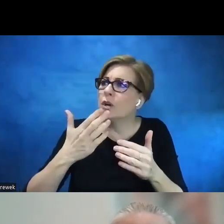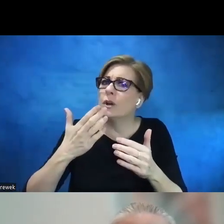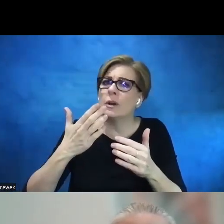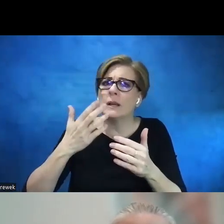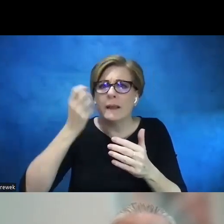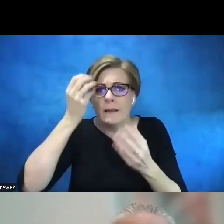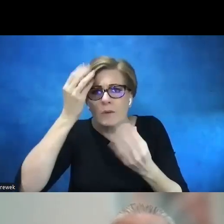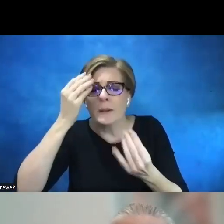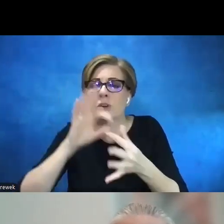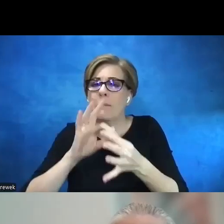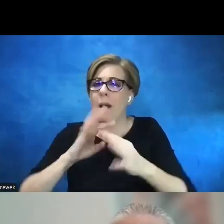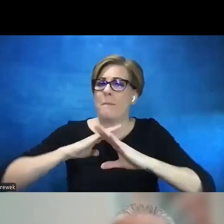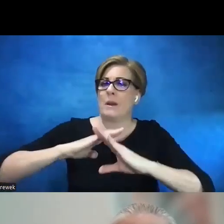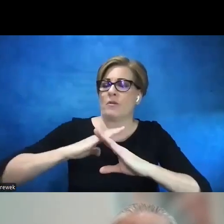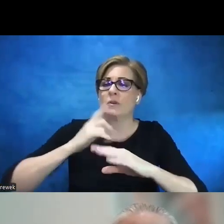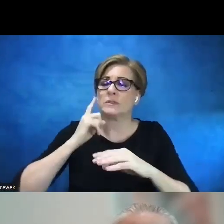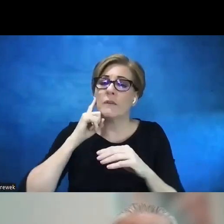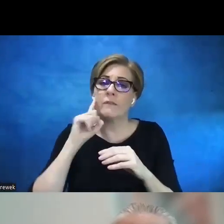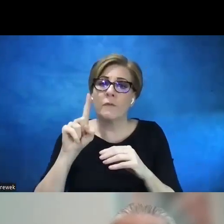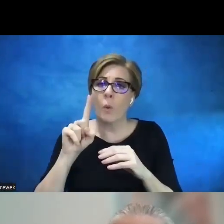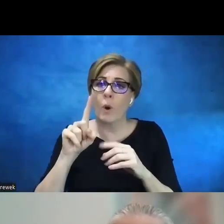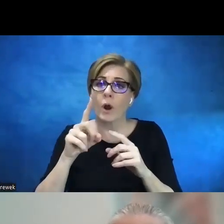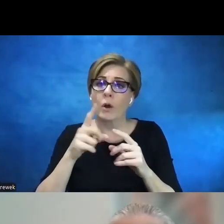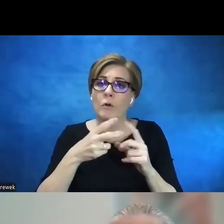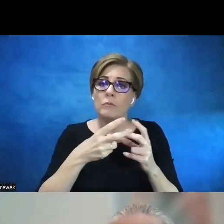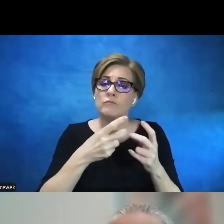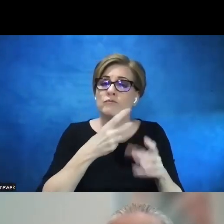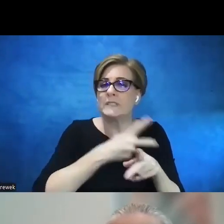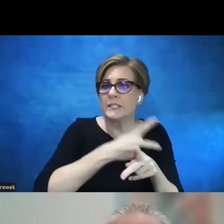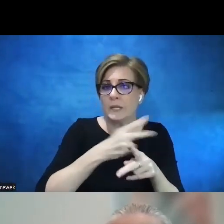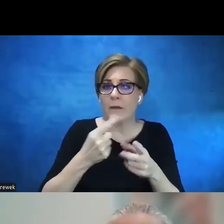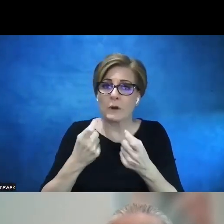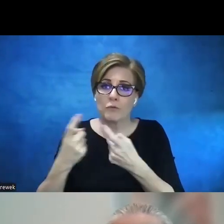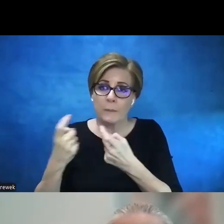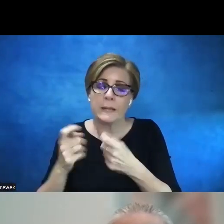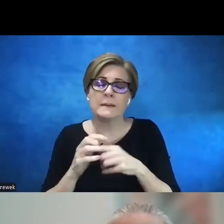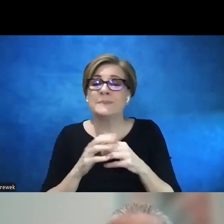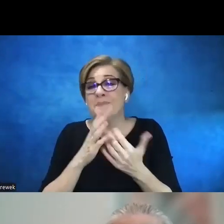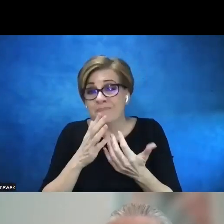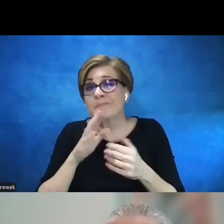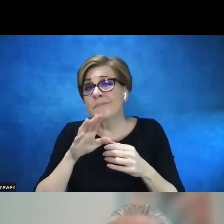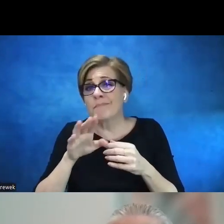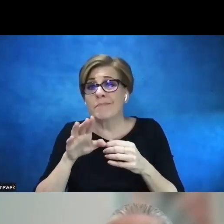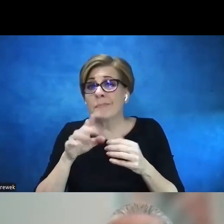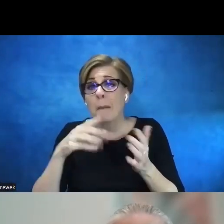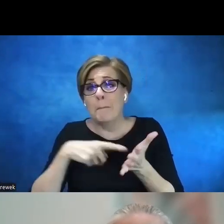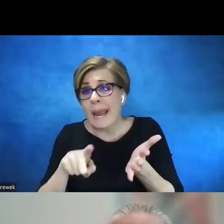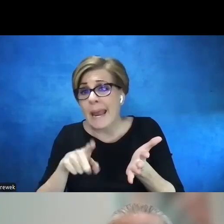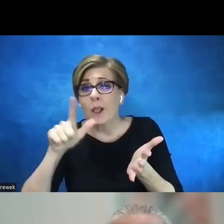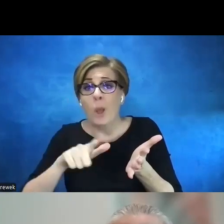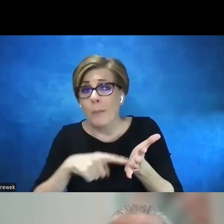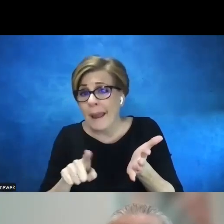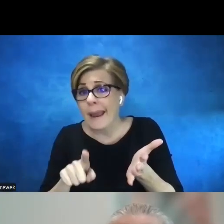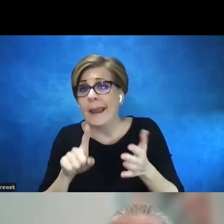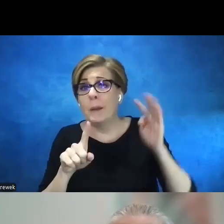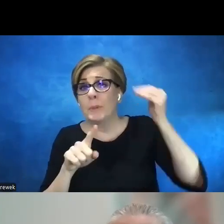wellness among folks, such as low pay, and again, those bureaucratic requirements at the state level for job postings and so forth. And then it